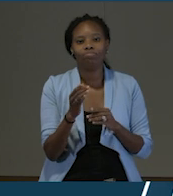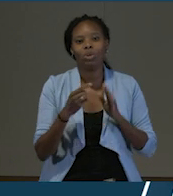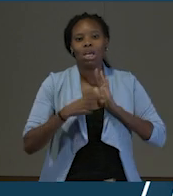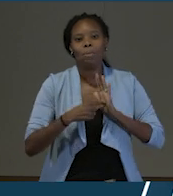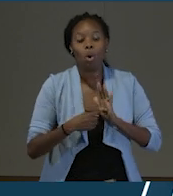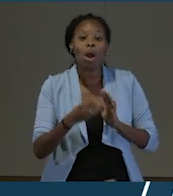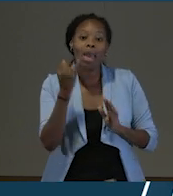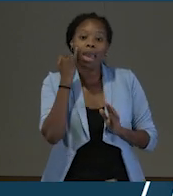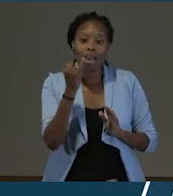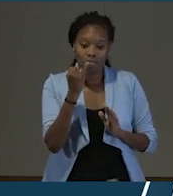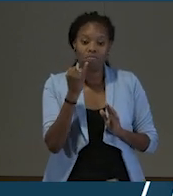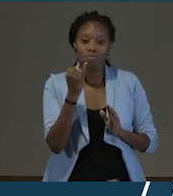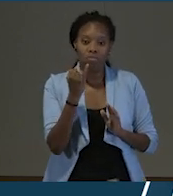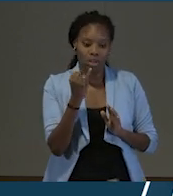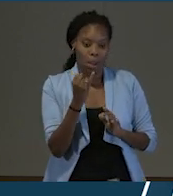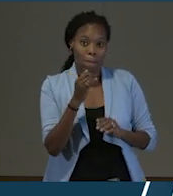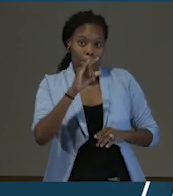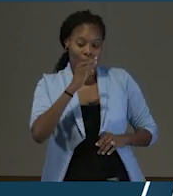myself.